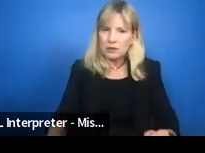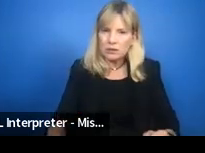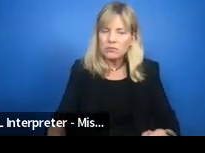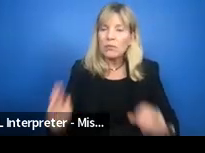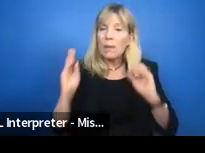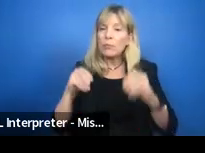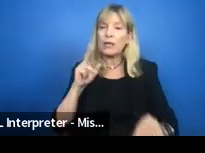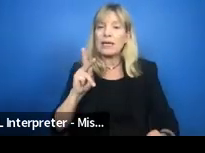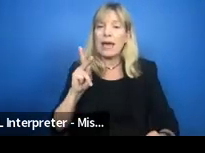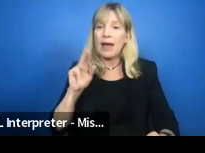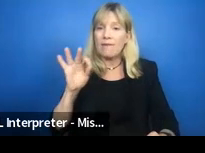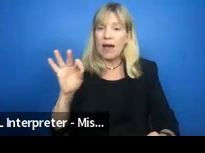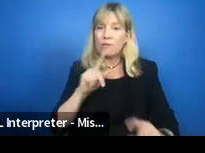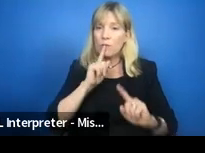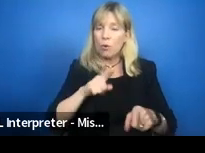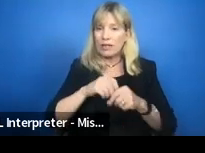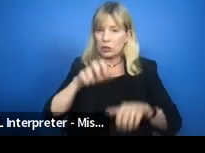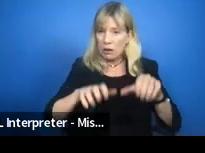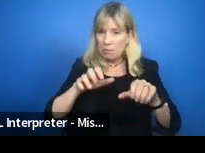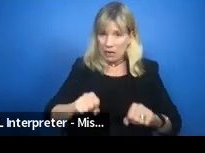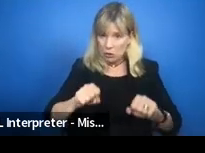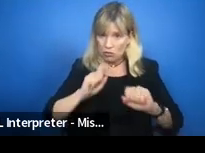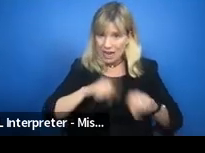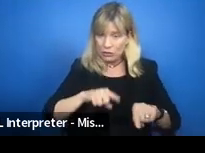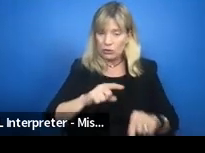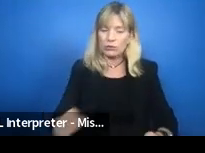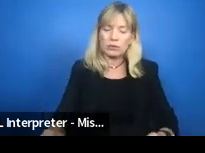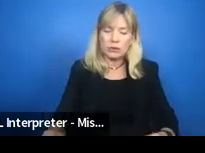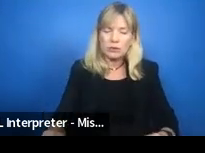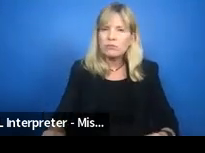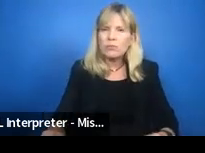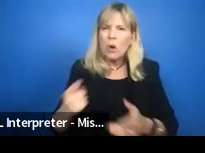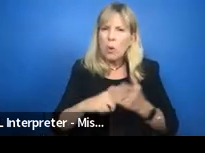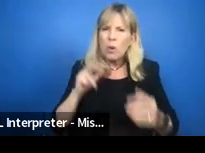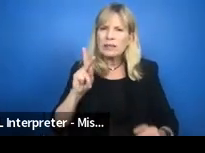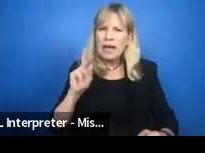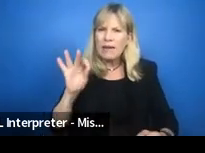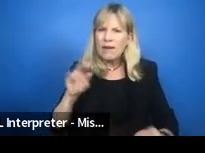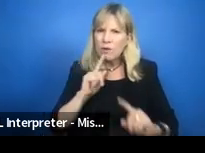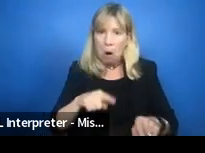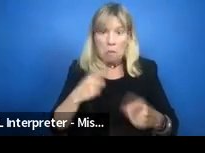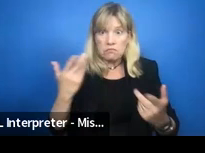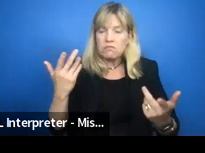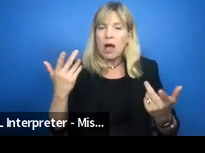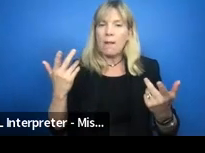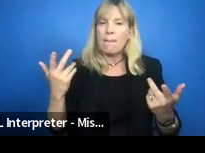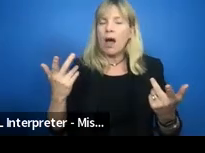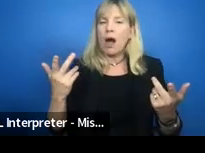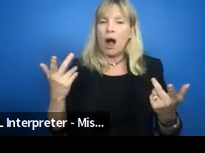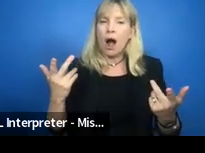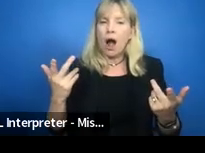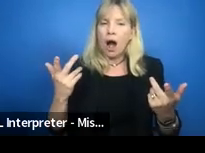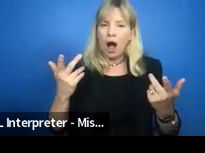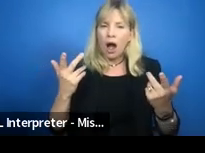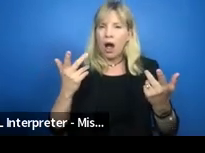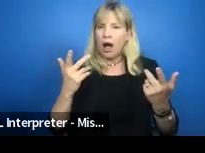in the chat, but can you answer that? What does the KFF report say? I feel Here, like let it was me, around